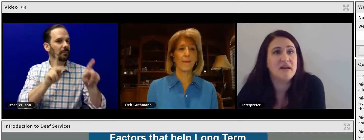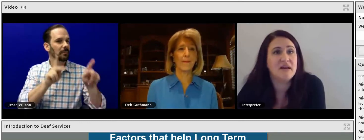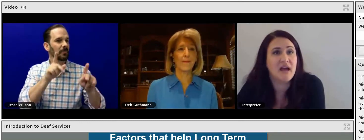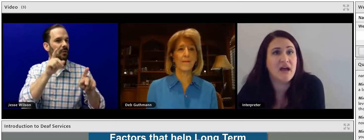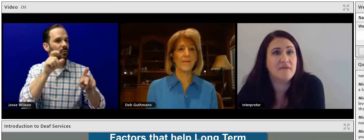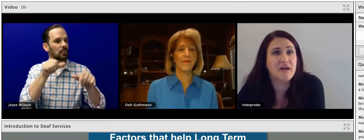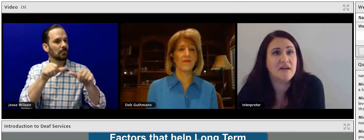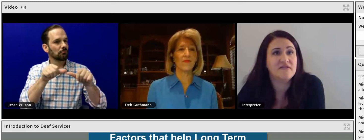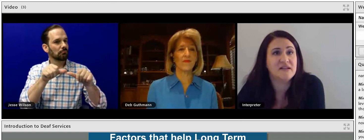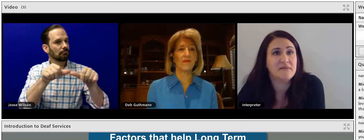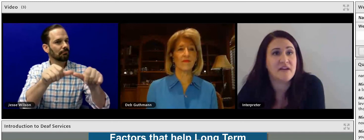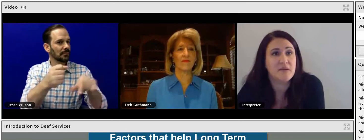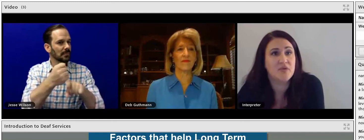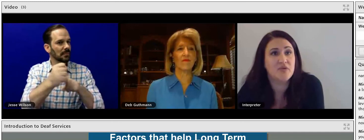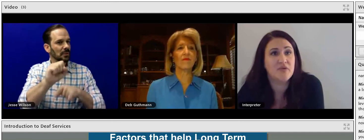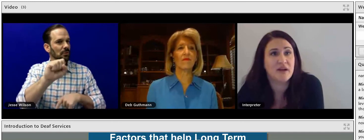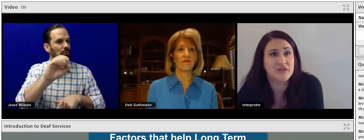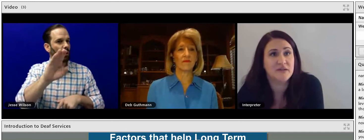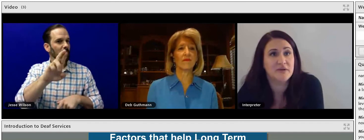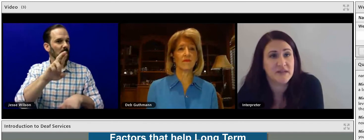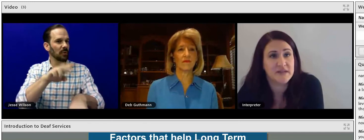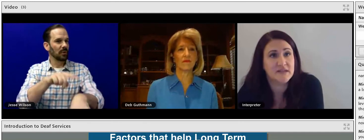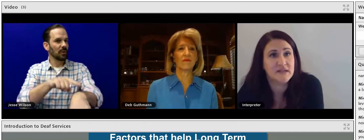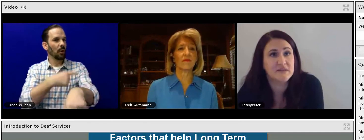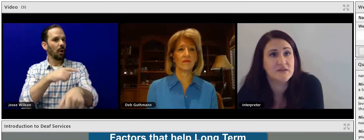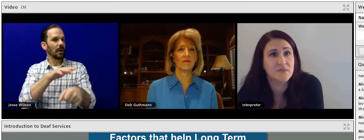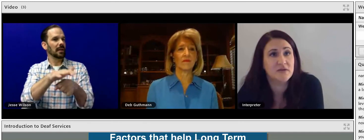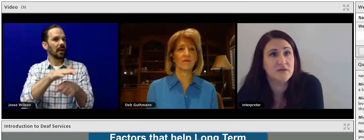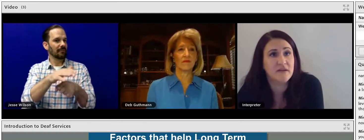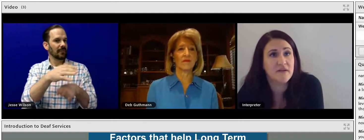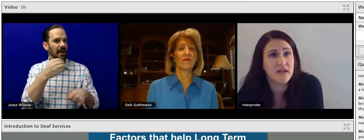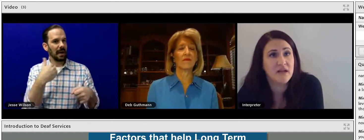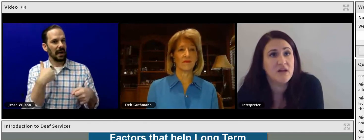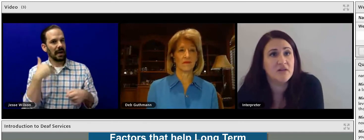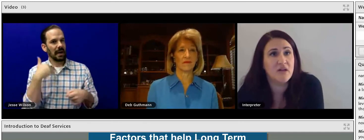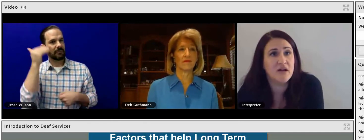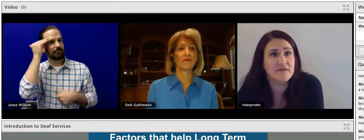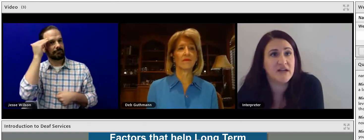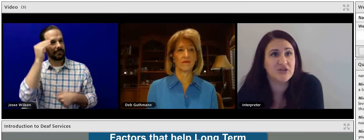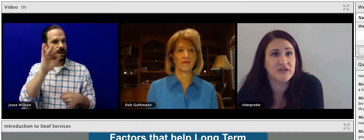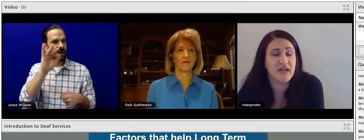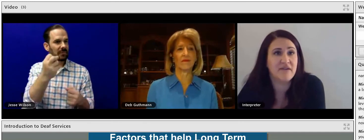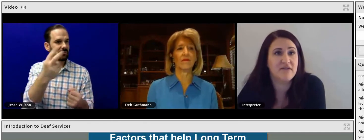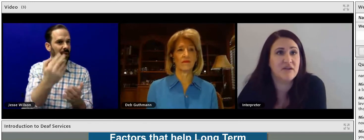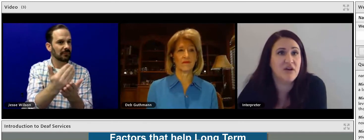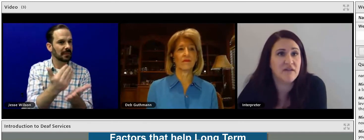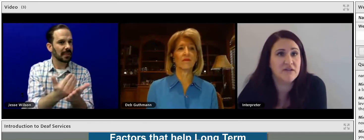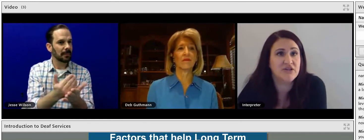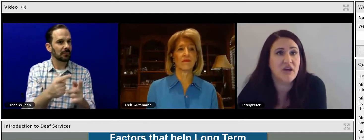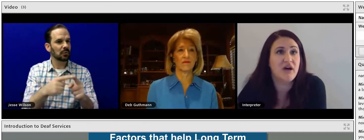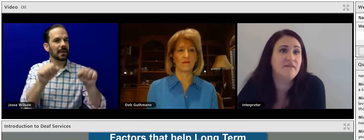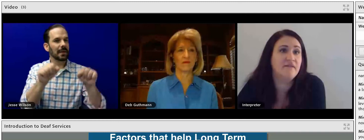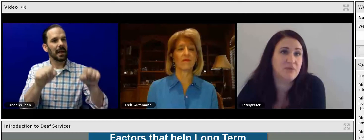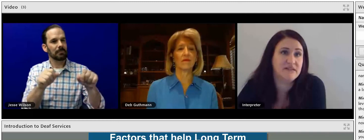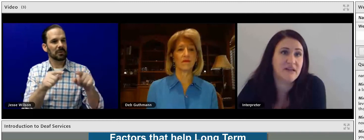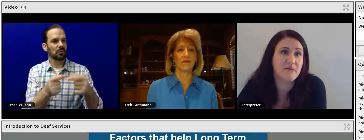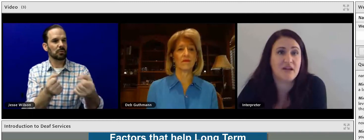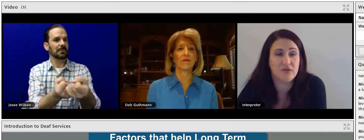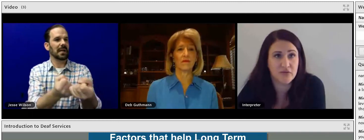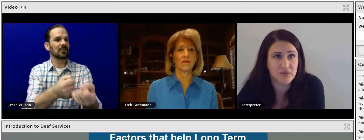They may not have enough deaf people who actually persist in sober living long enough to actually have the knowledge